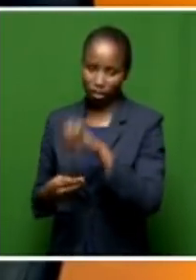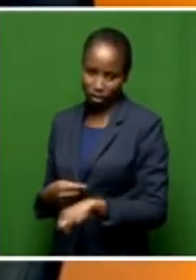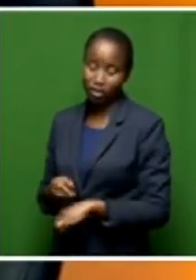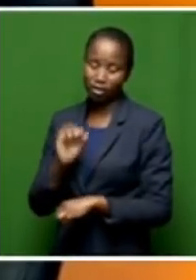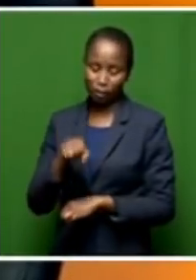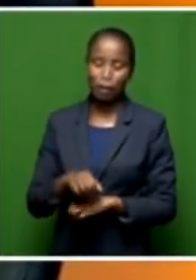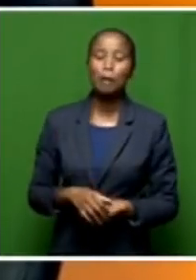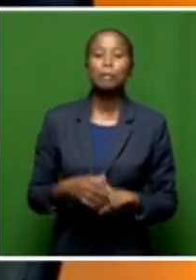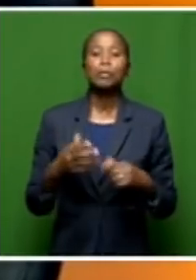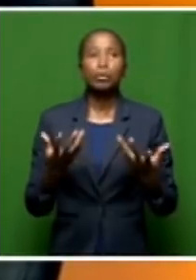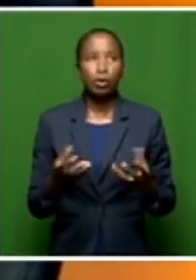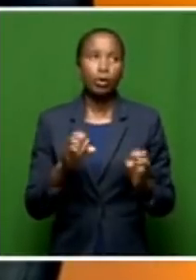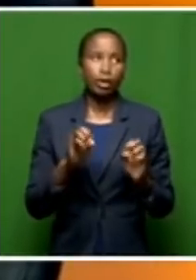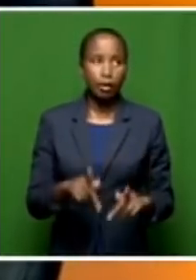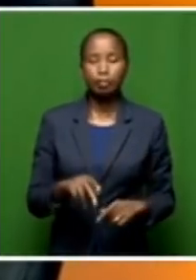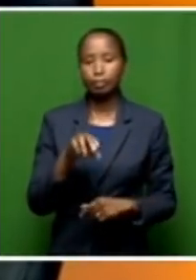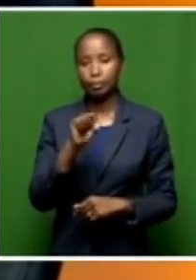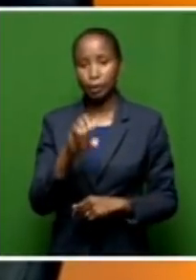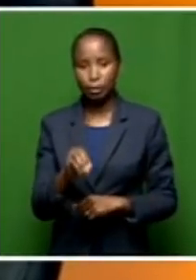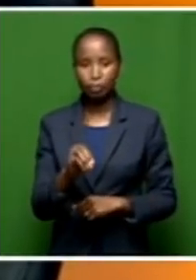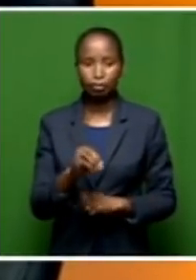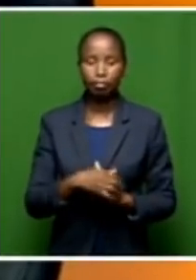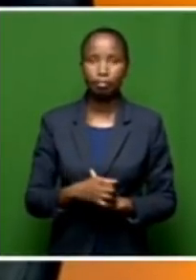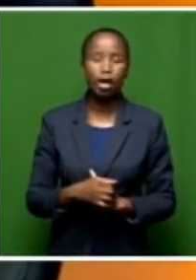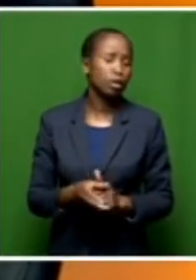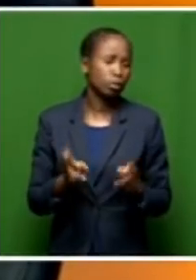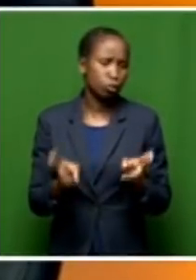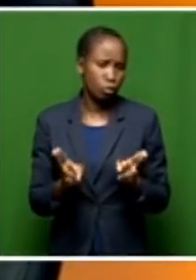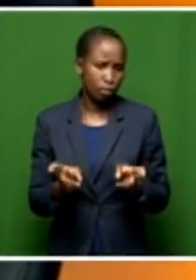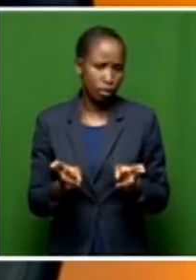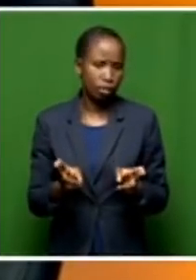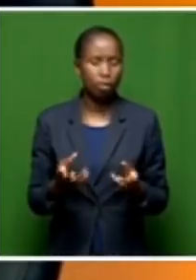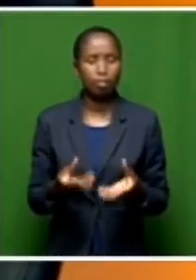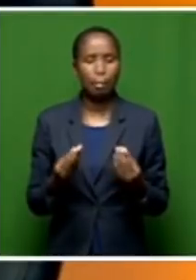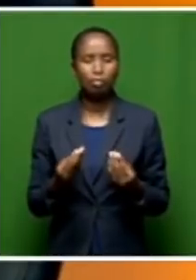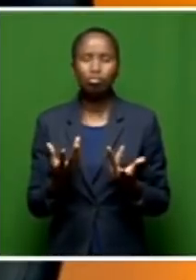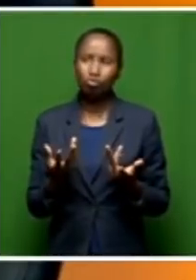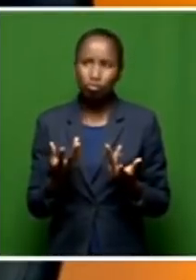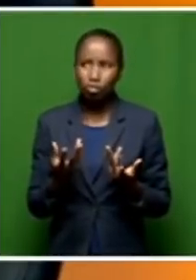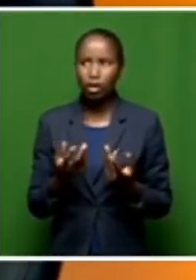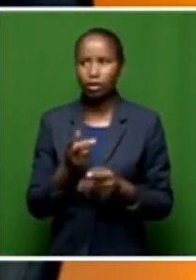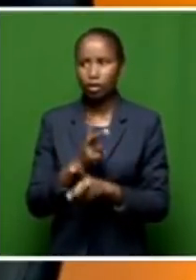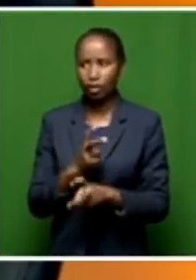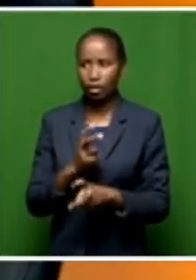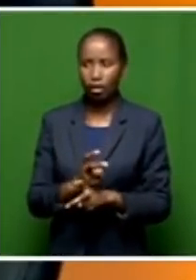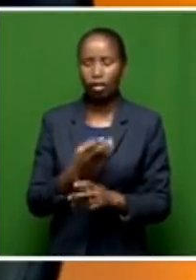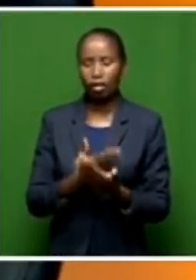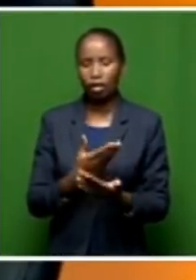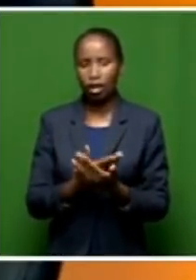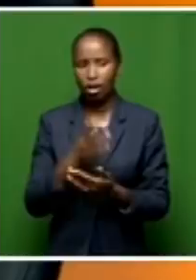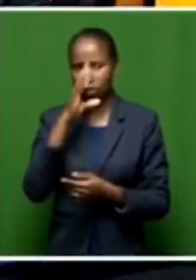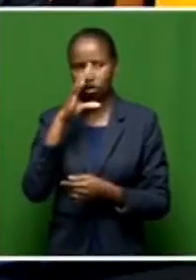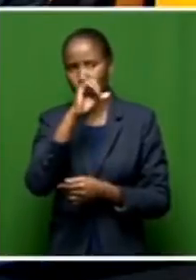like I've always said, it's very difficult for us to be able to predict at a very small